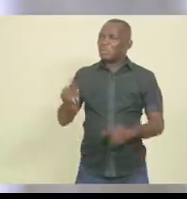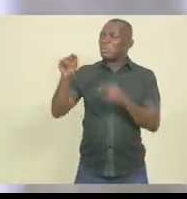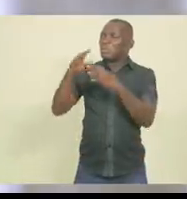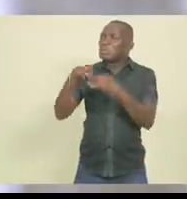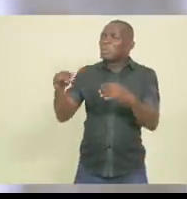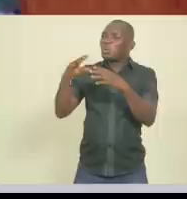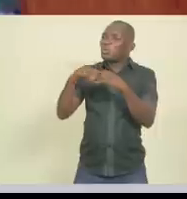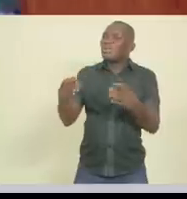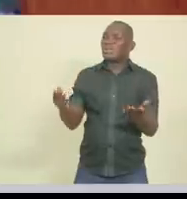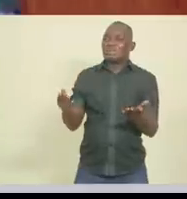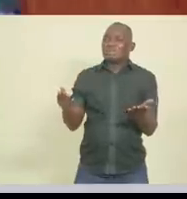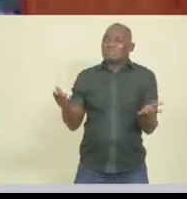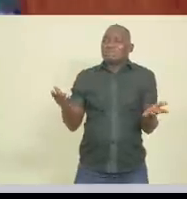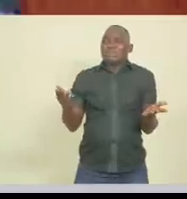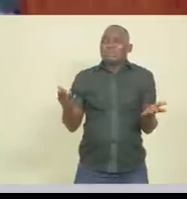thing isn't going to cut it.